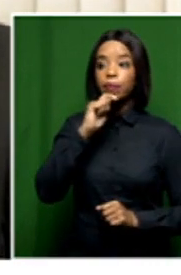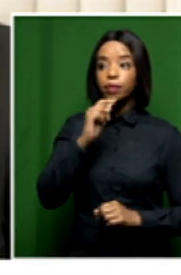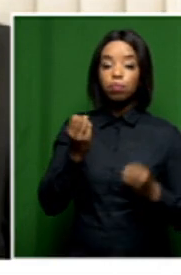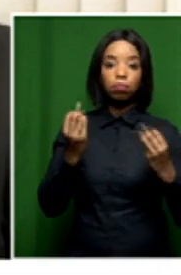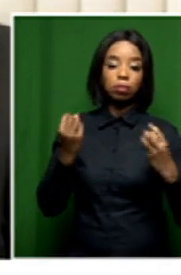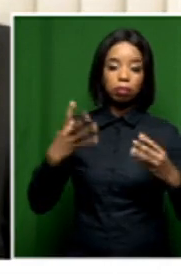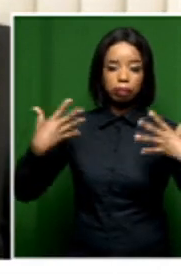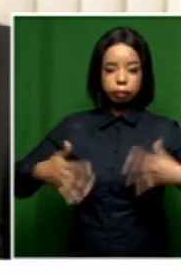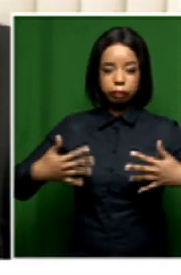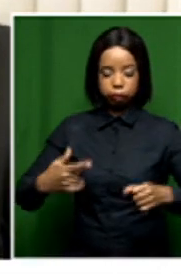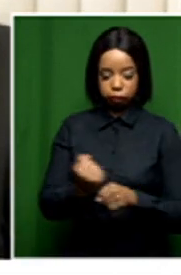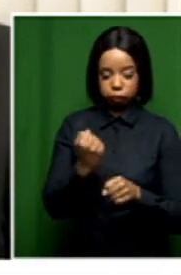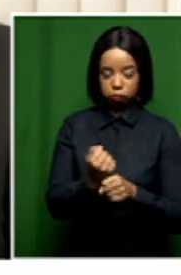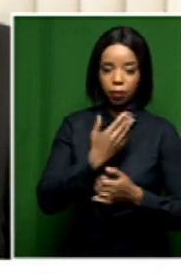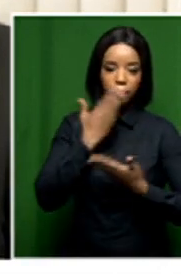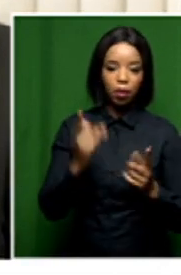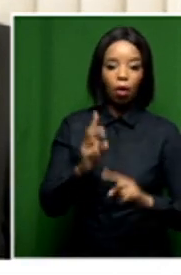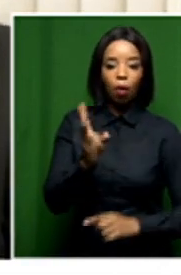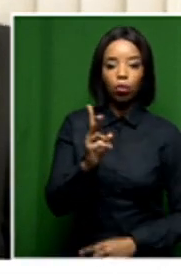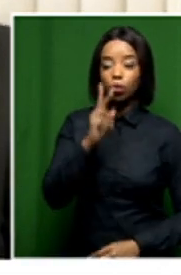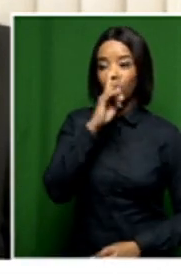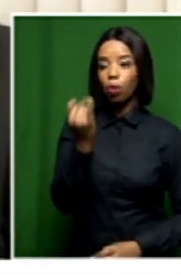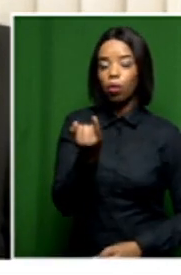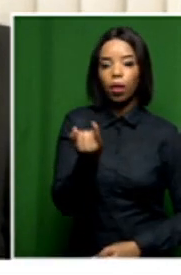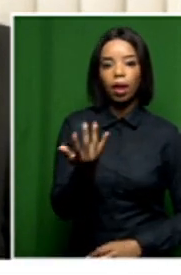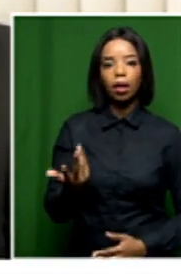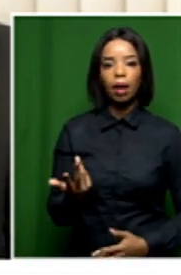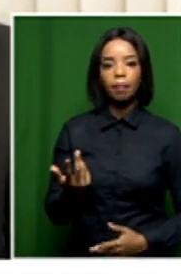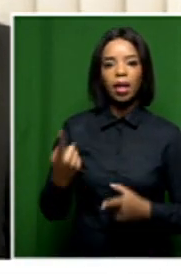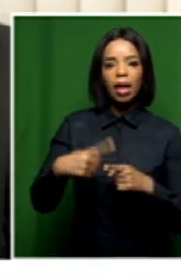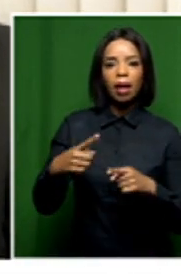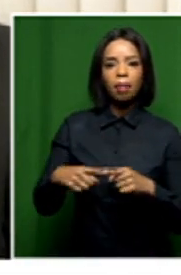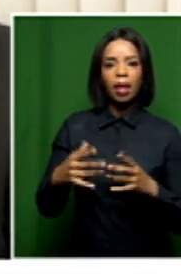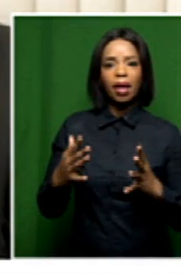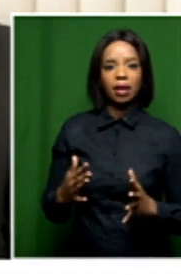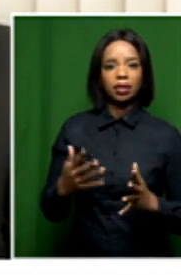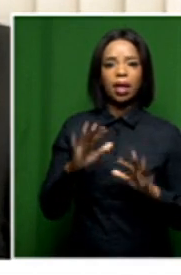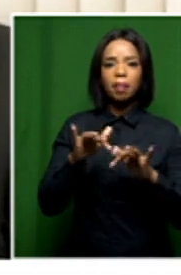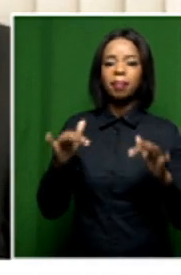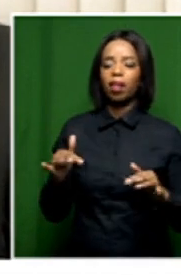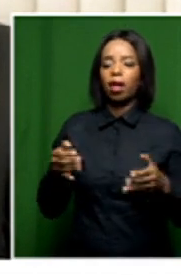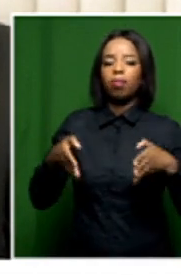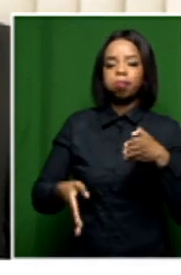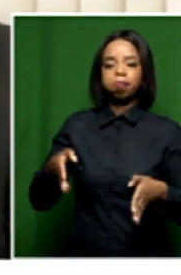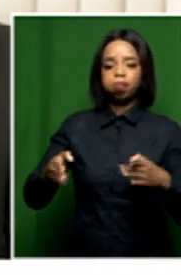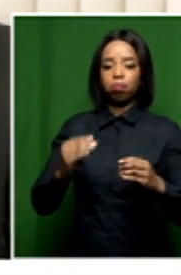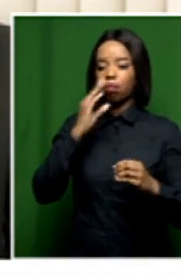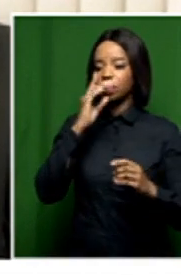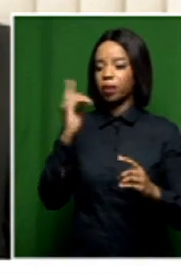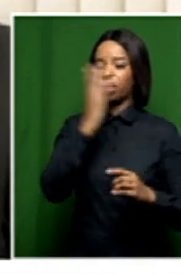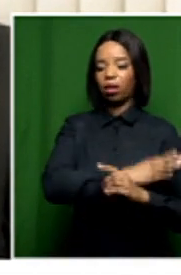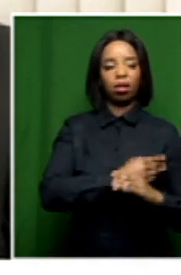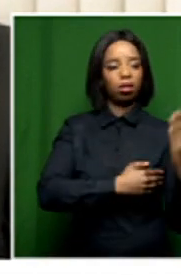happening. And it would also seem as if the players were talking past one another. Fraser says he wanted